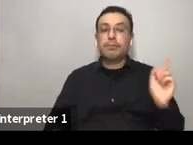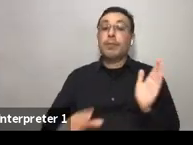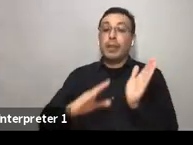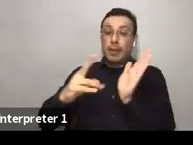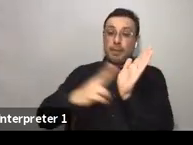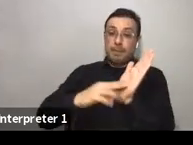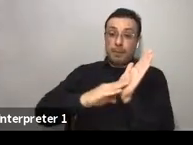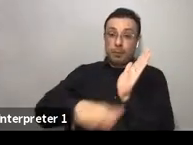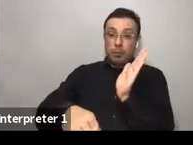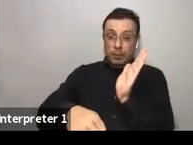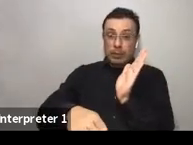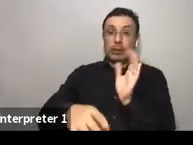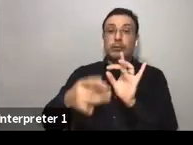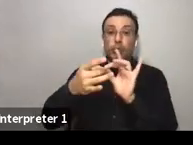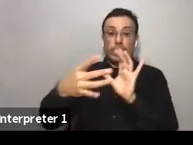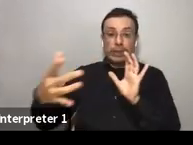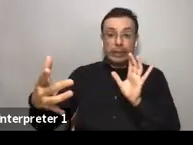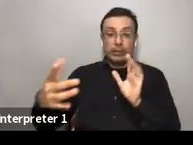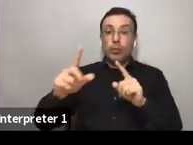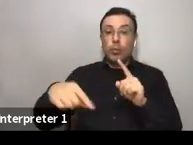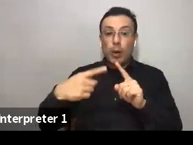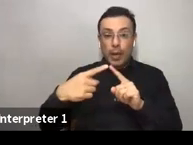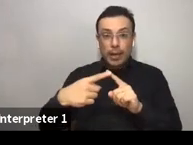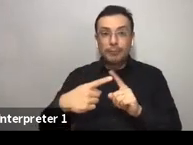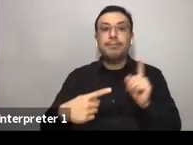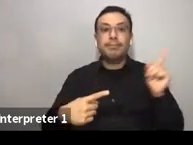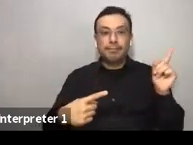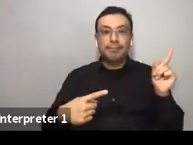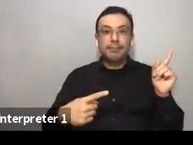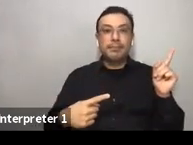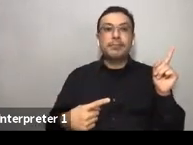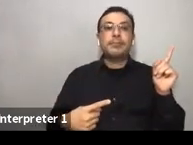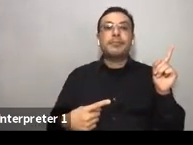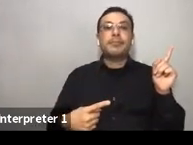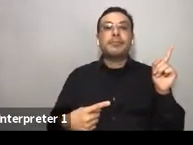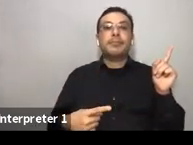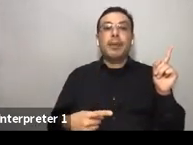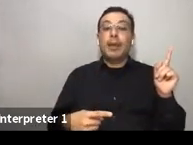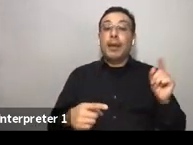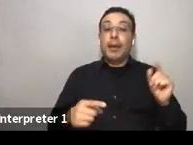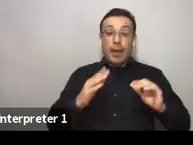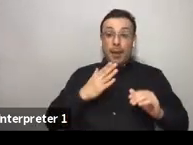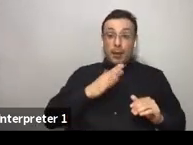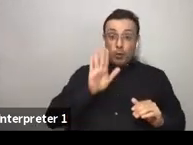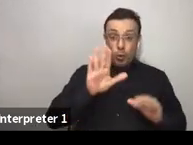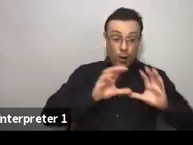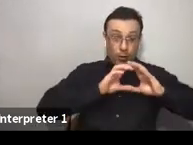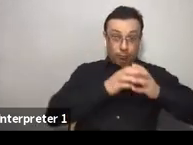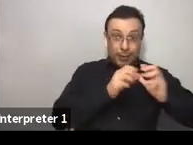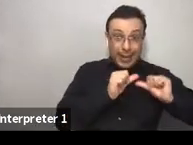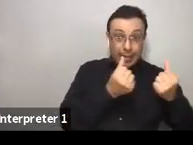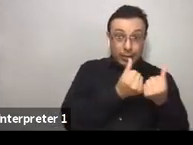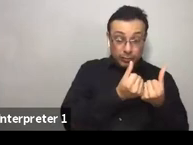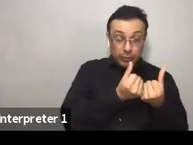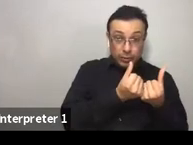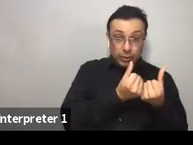outside of your agency. This means even if one of your community partners from law enforcement calls about a missing persons report